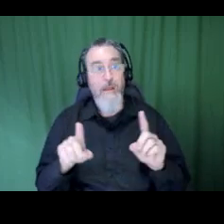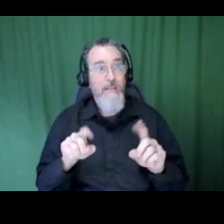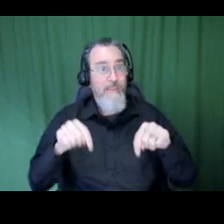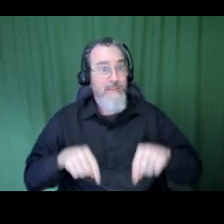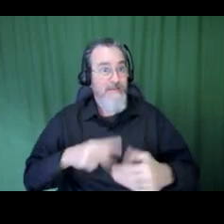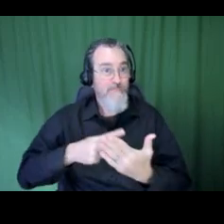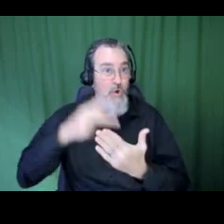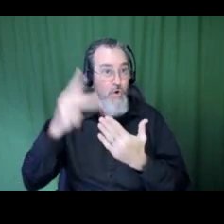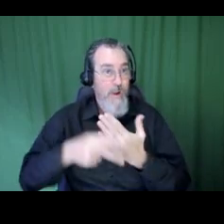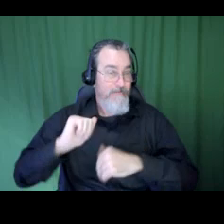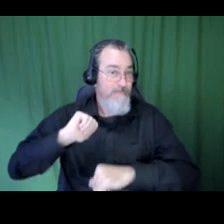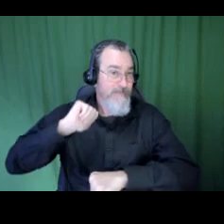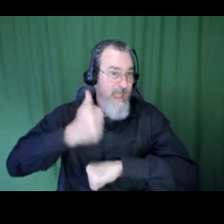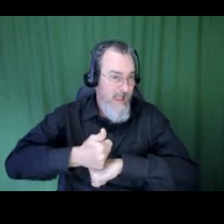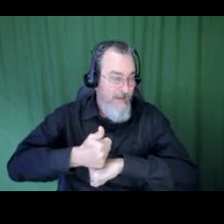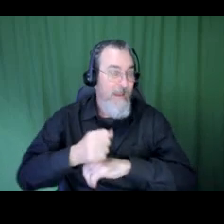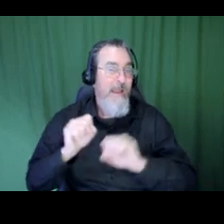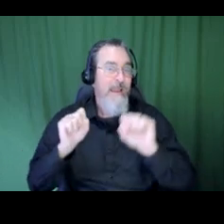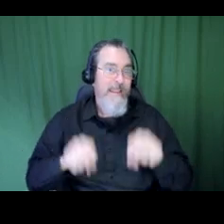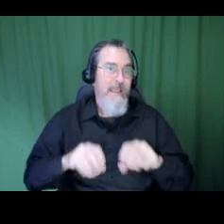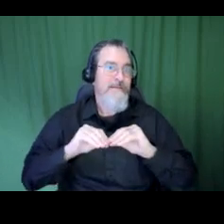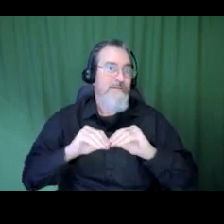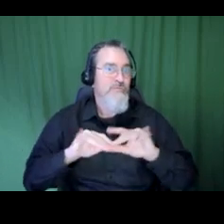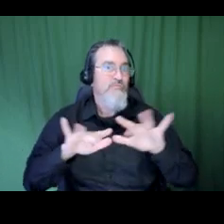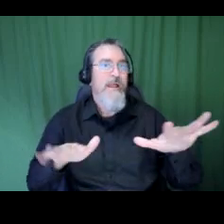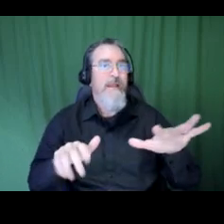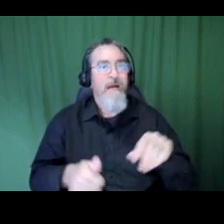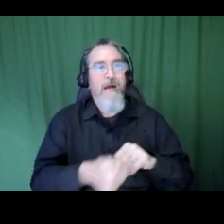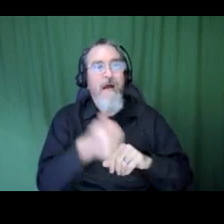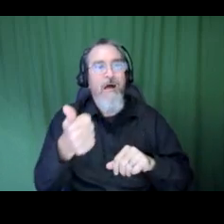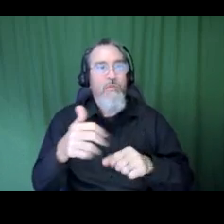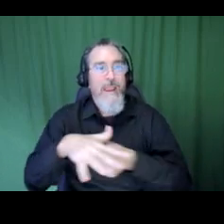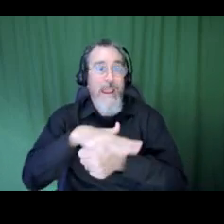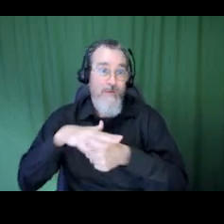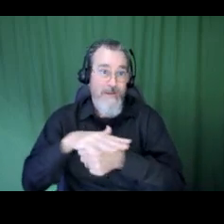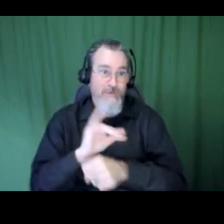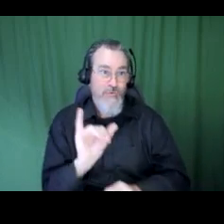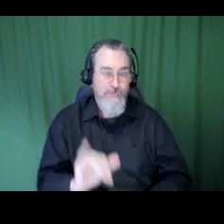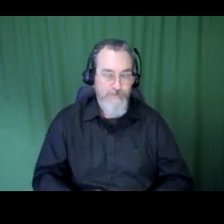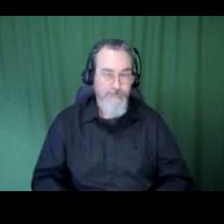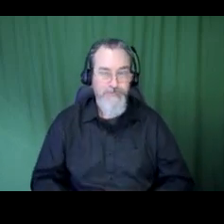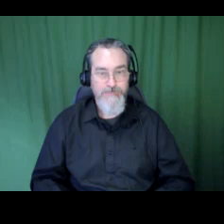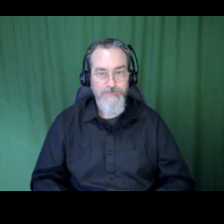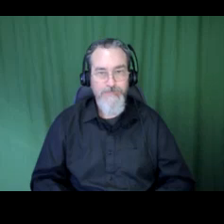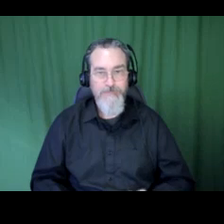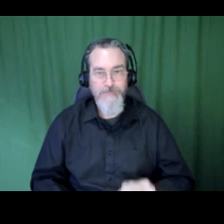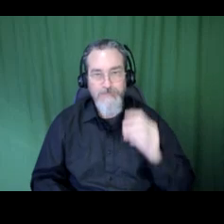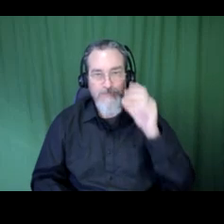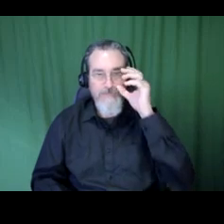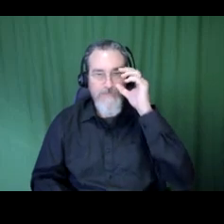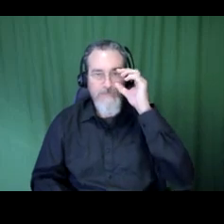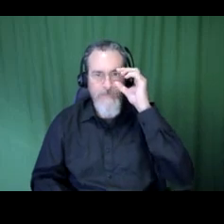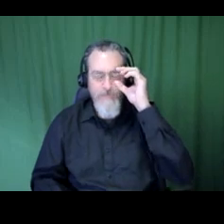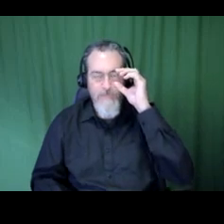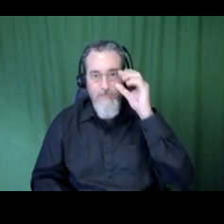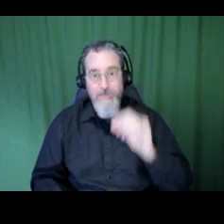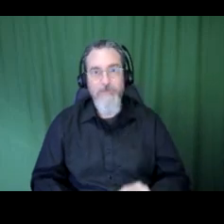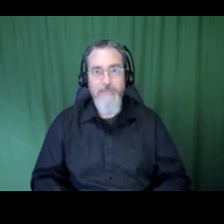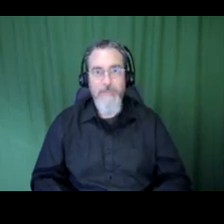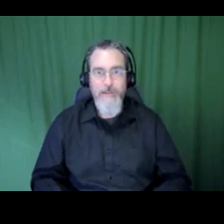can, spread throughout the Great Lakes region and beyond. We are a